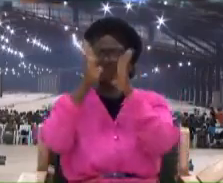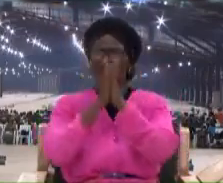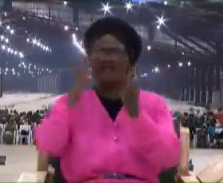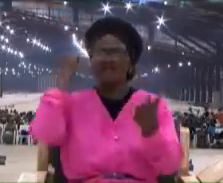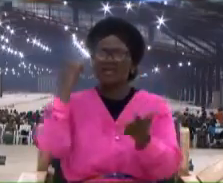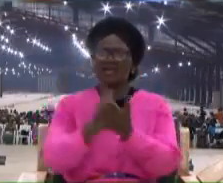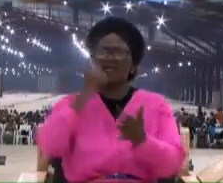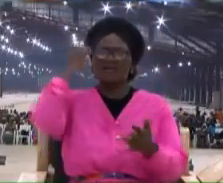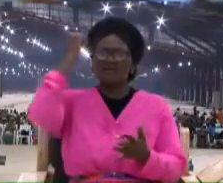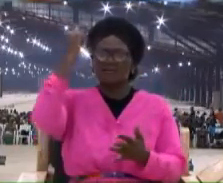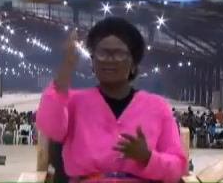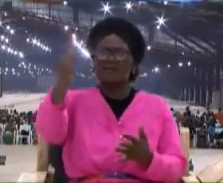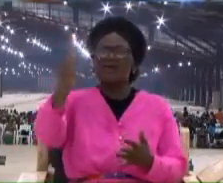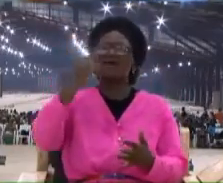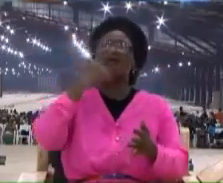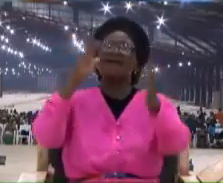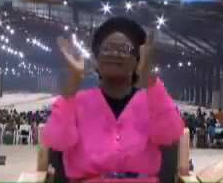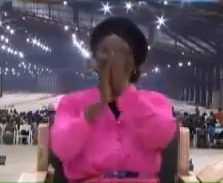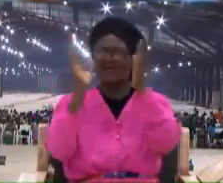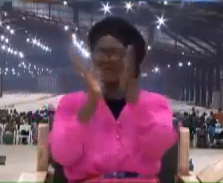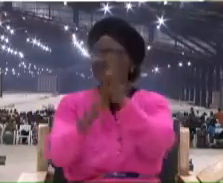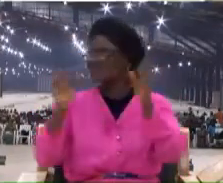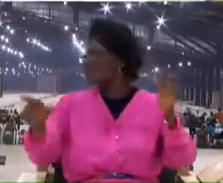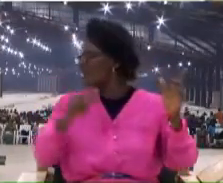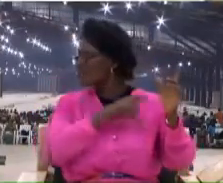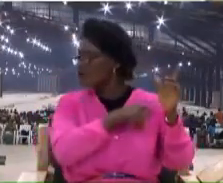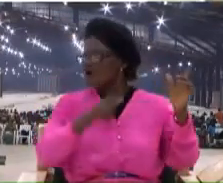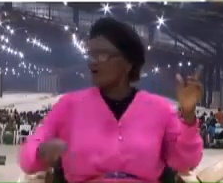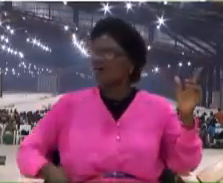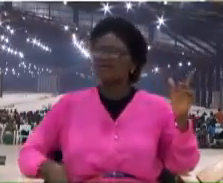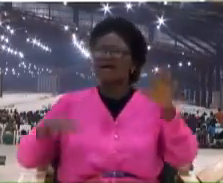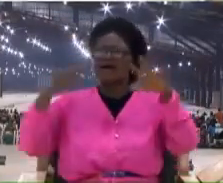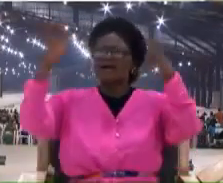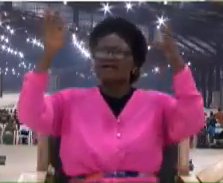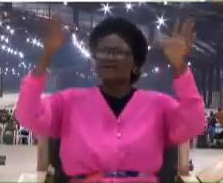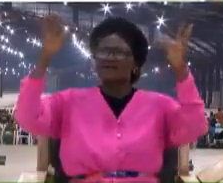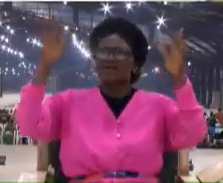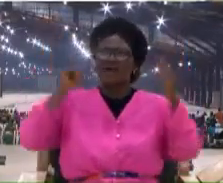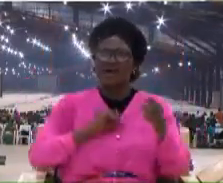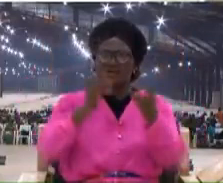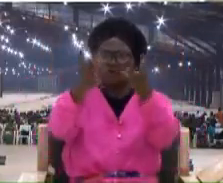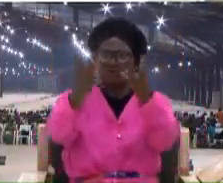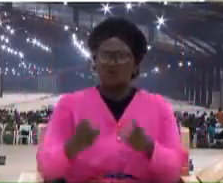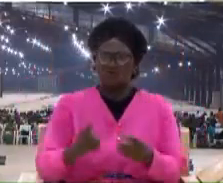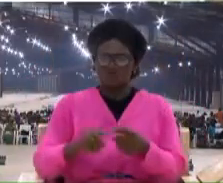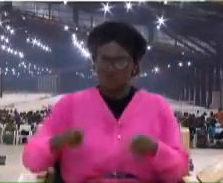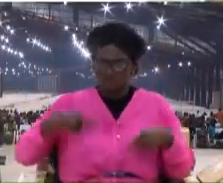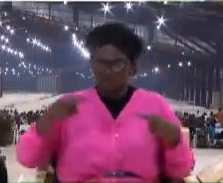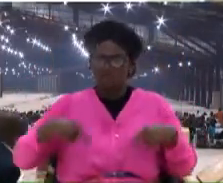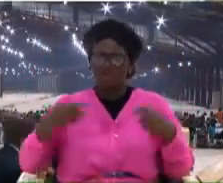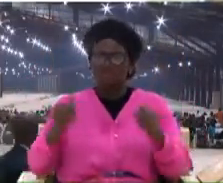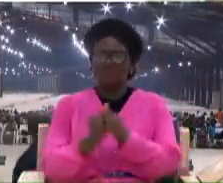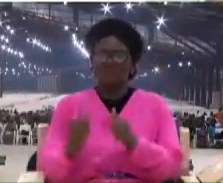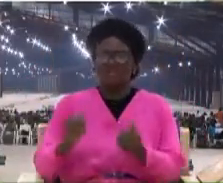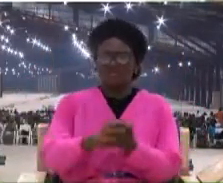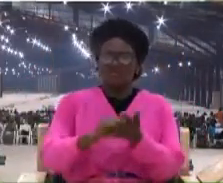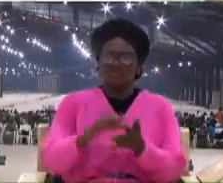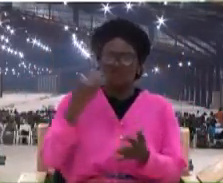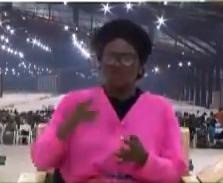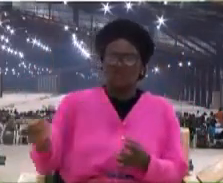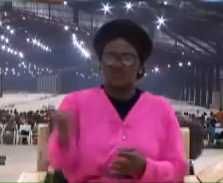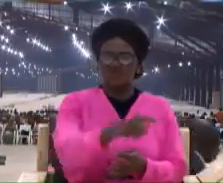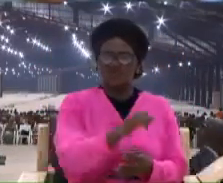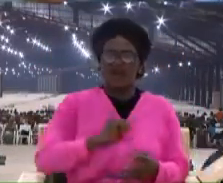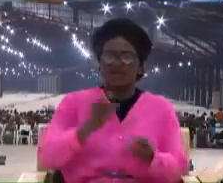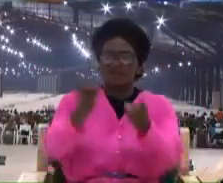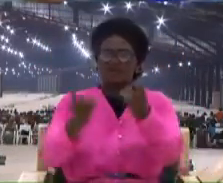Amen. Praise the Lord. Now I want to rejoice with those of you who have come forward. I want to